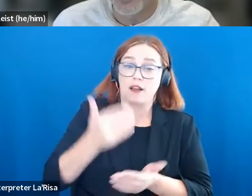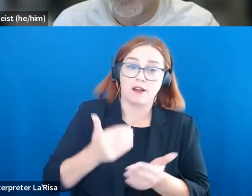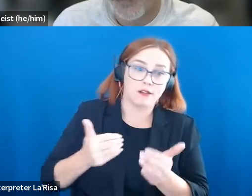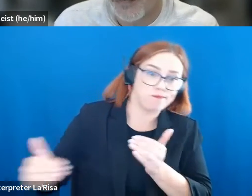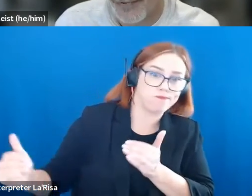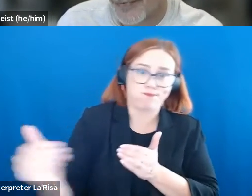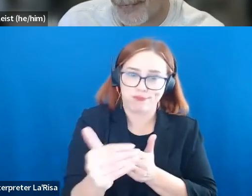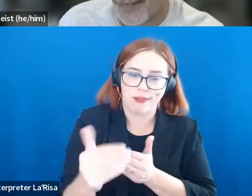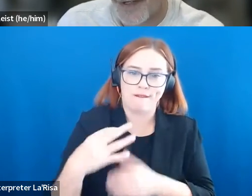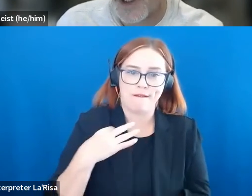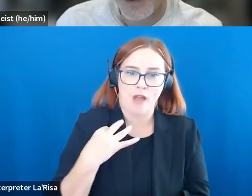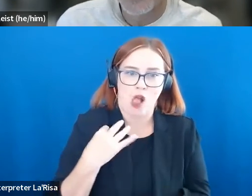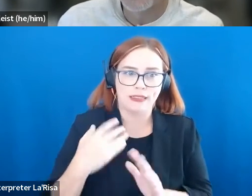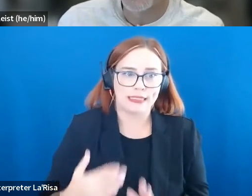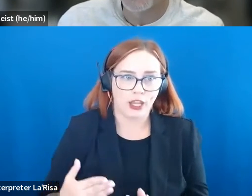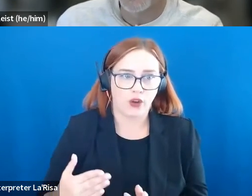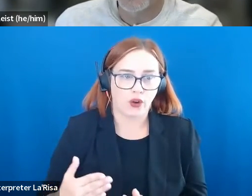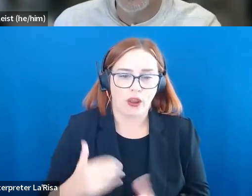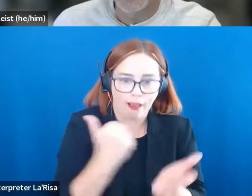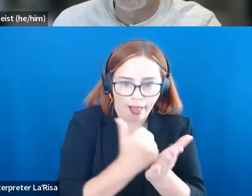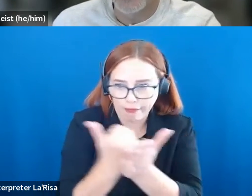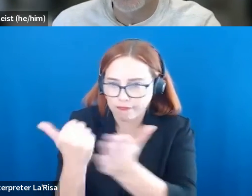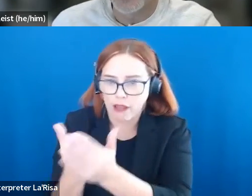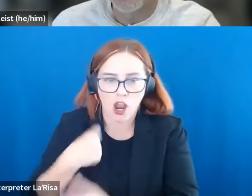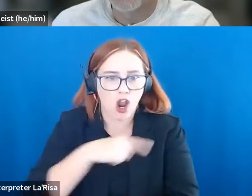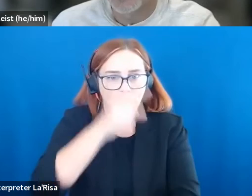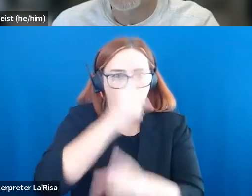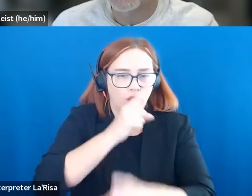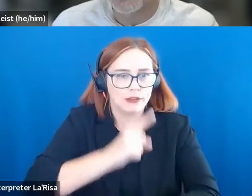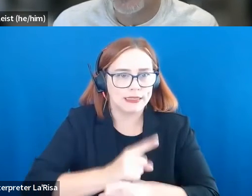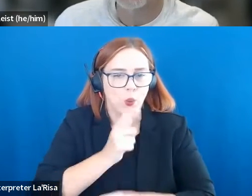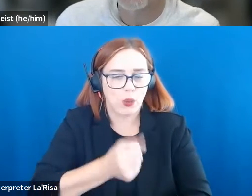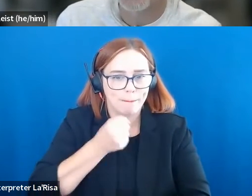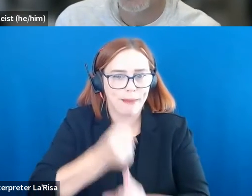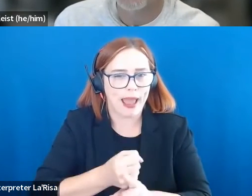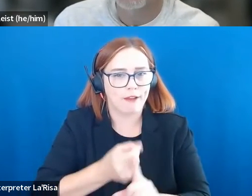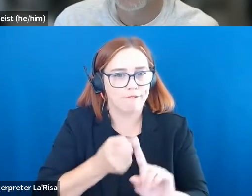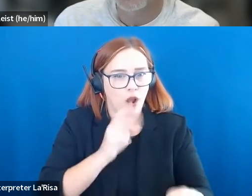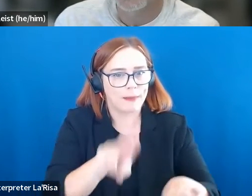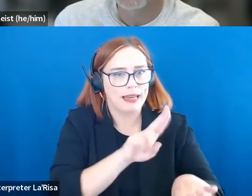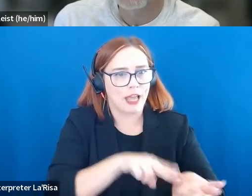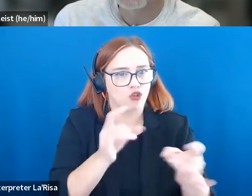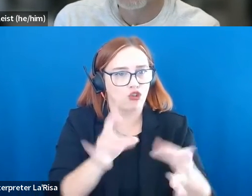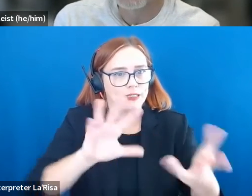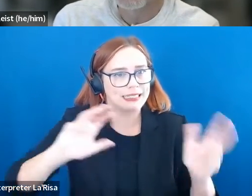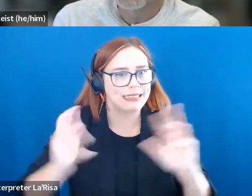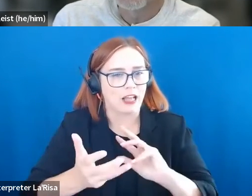individuals, our brothers and sisters out there that are being impacted by these natural disasters get back on their feet again.